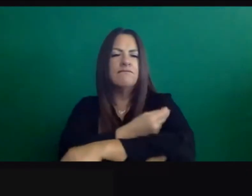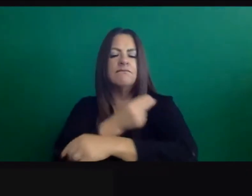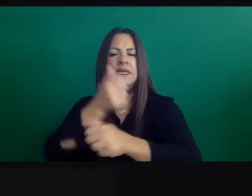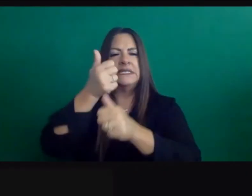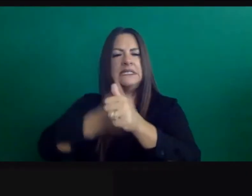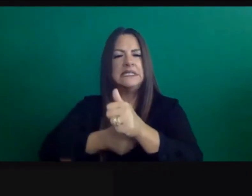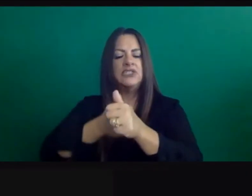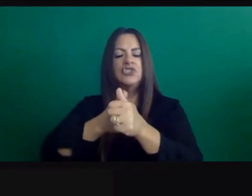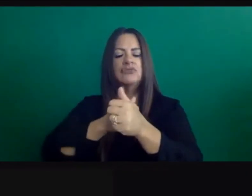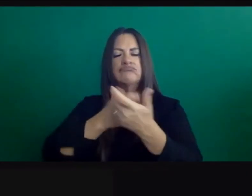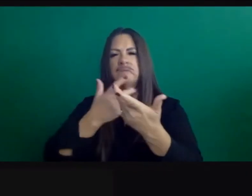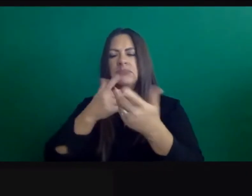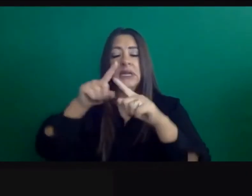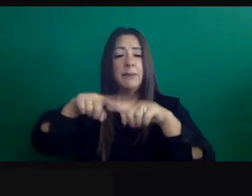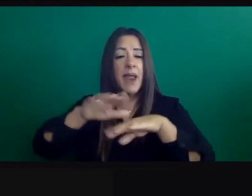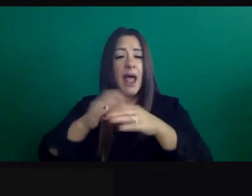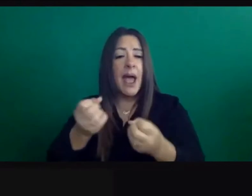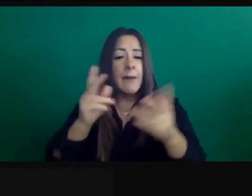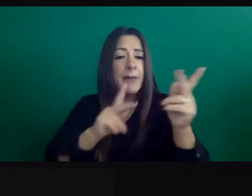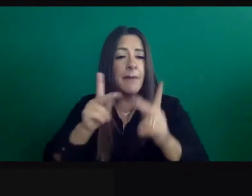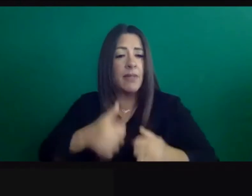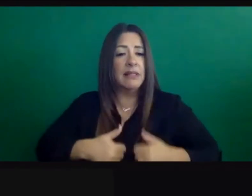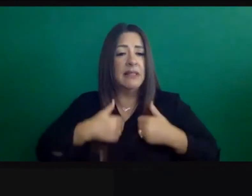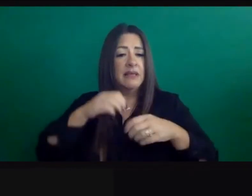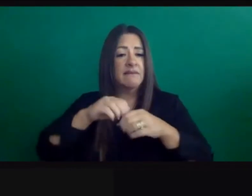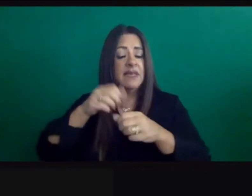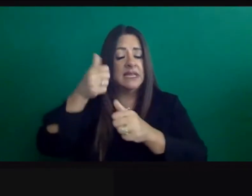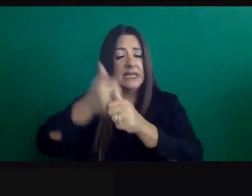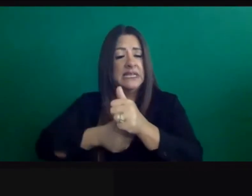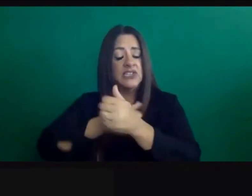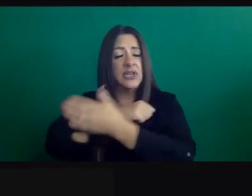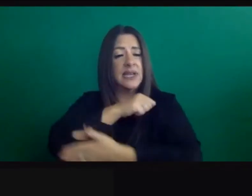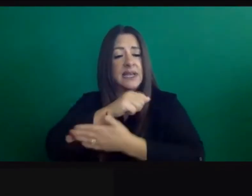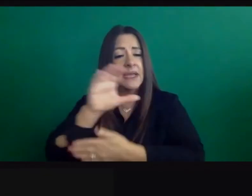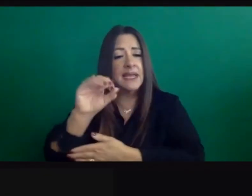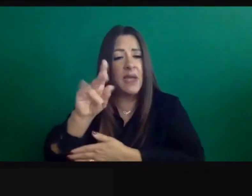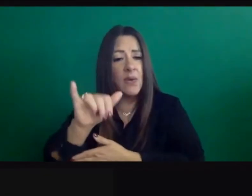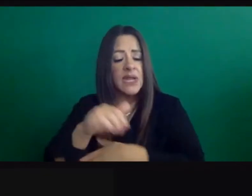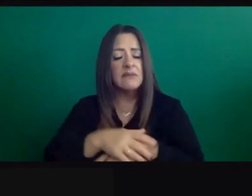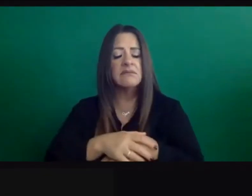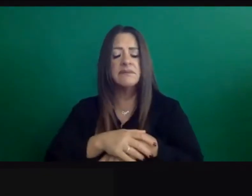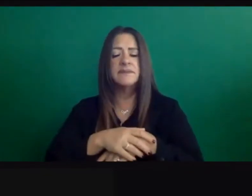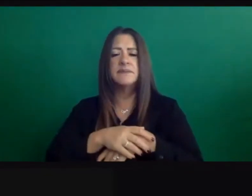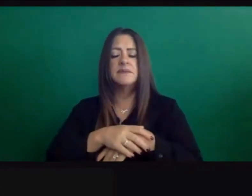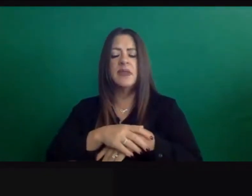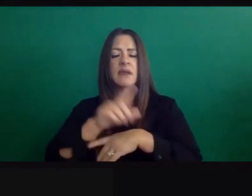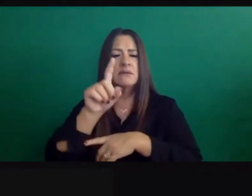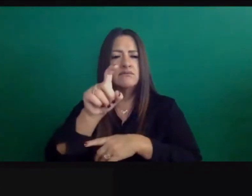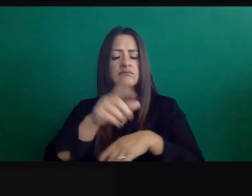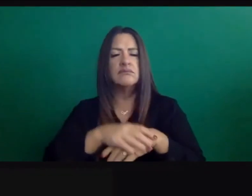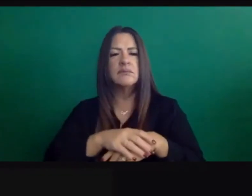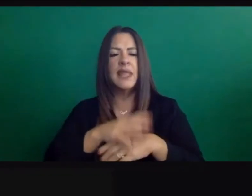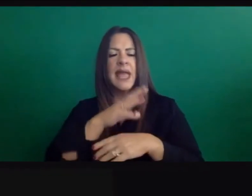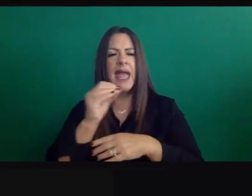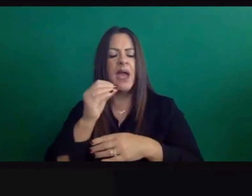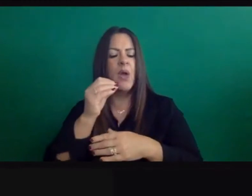And again, has that shifted? And then finally, what would you say to people trying to sign up for a vaccine that